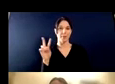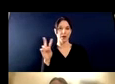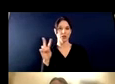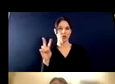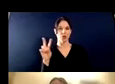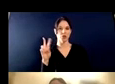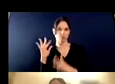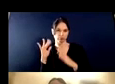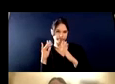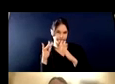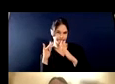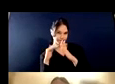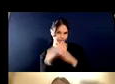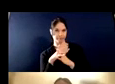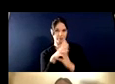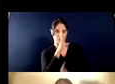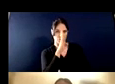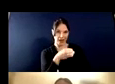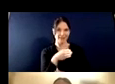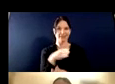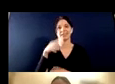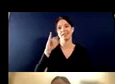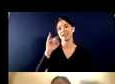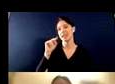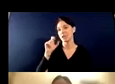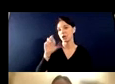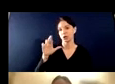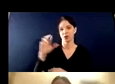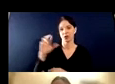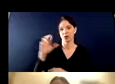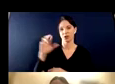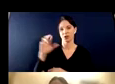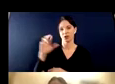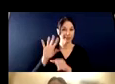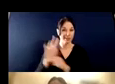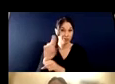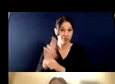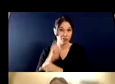ear. Bone conduction devices are used when a child has